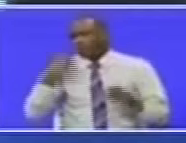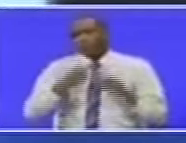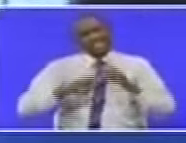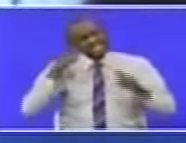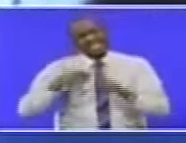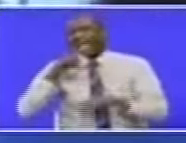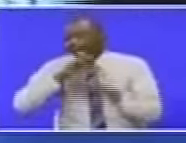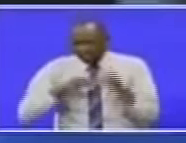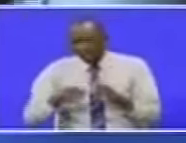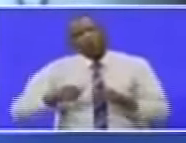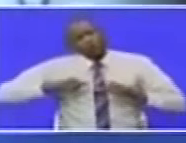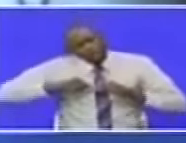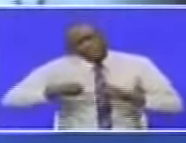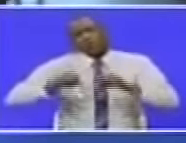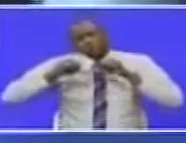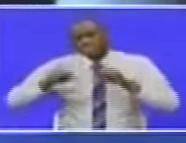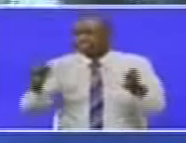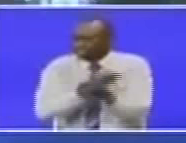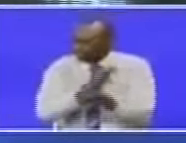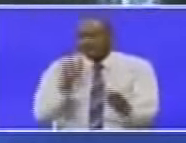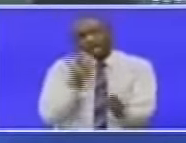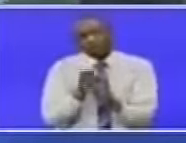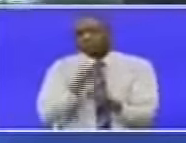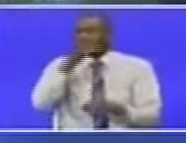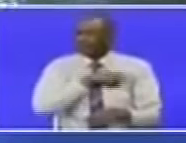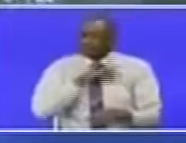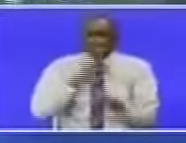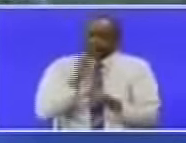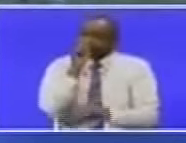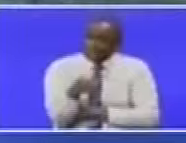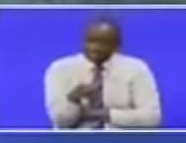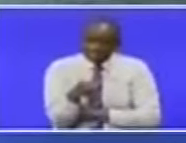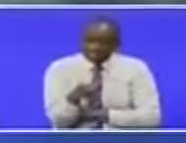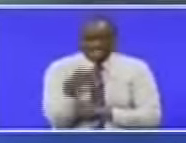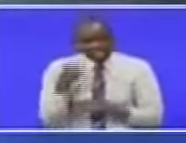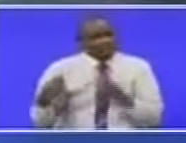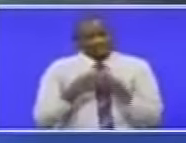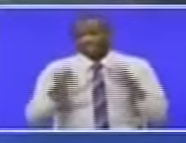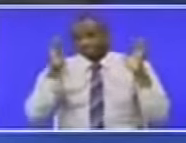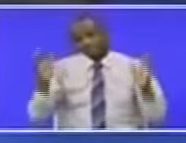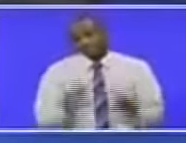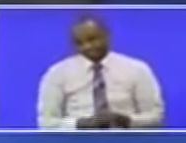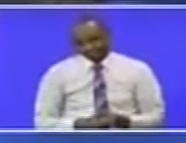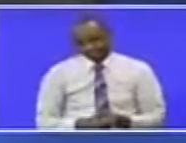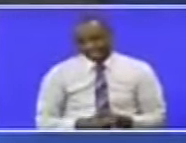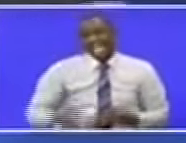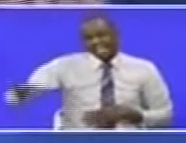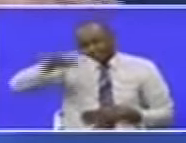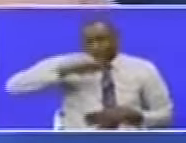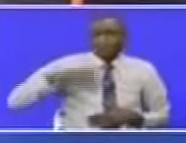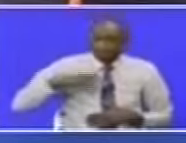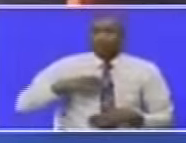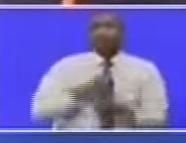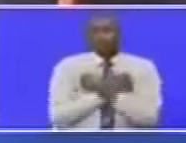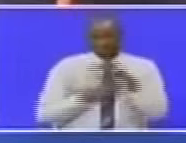is believed to rake in 3 billion shillings annually, still remains a major challenge. Environmentalists